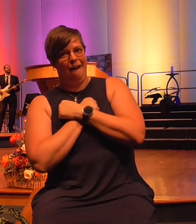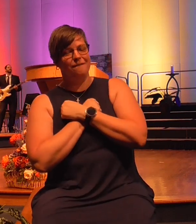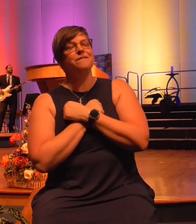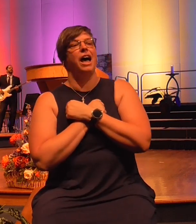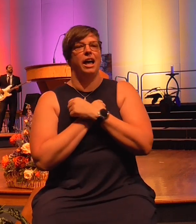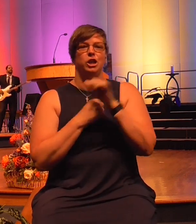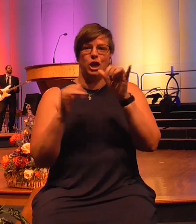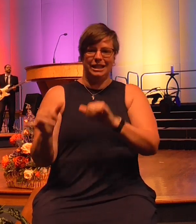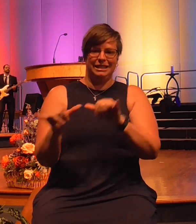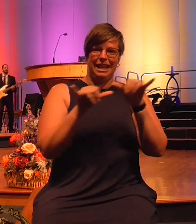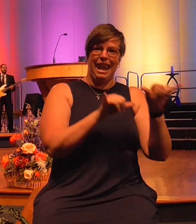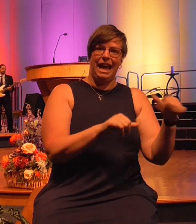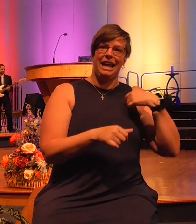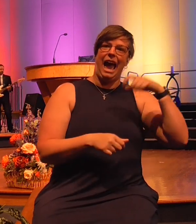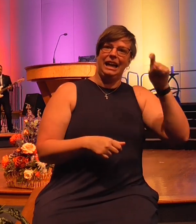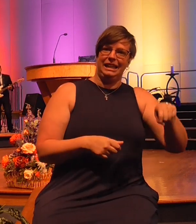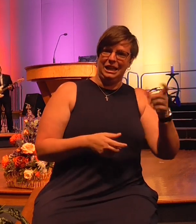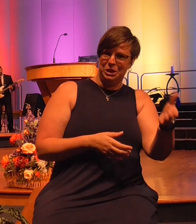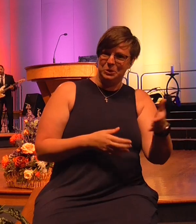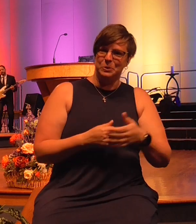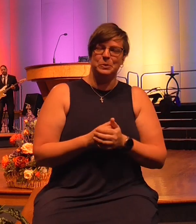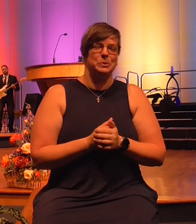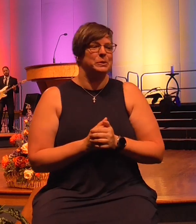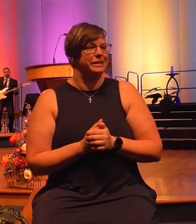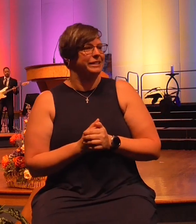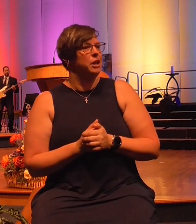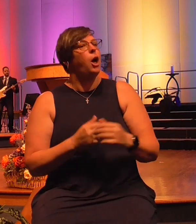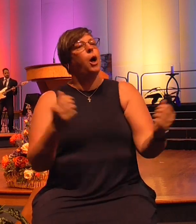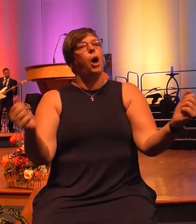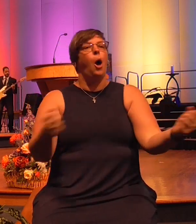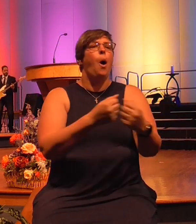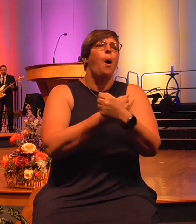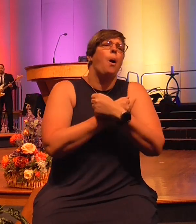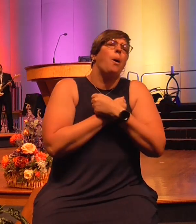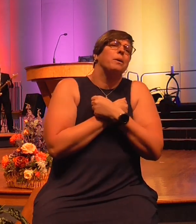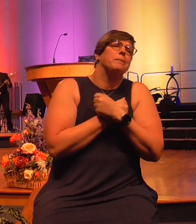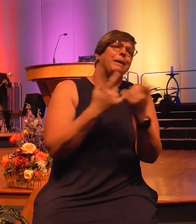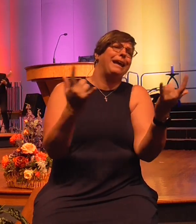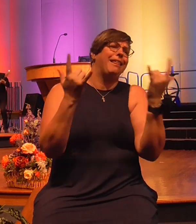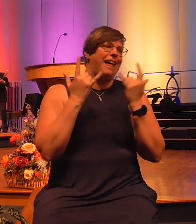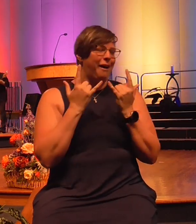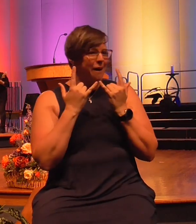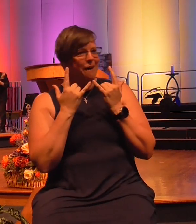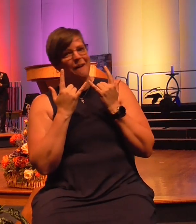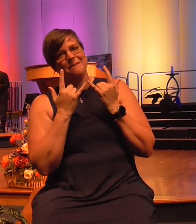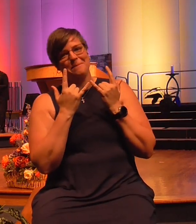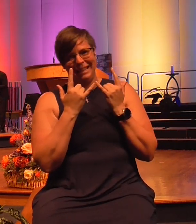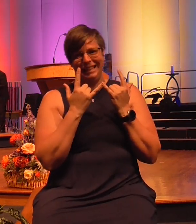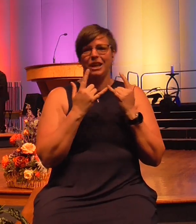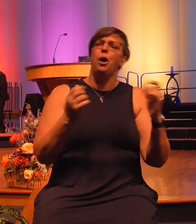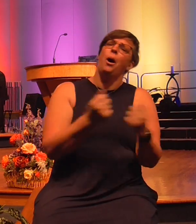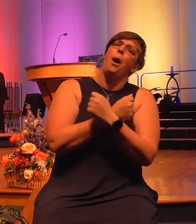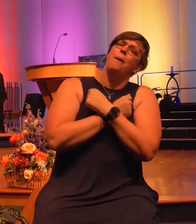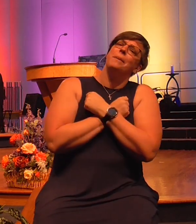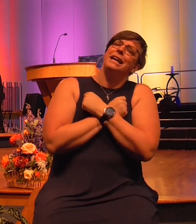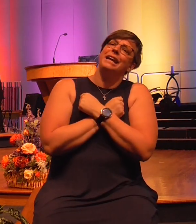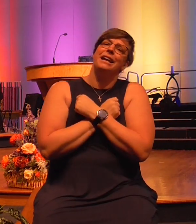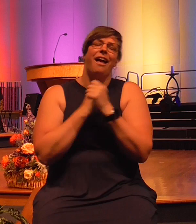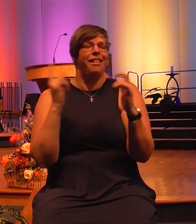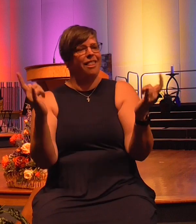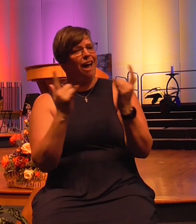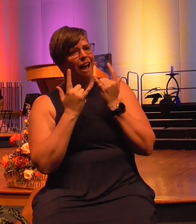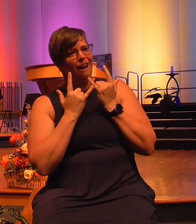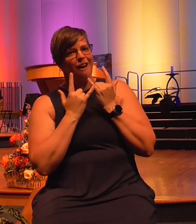love, babe. Just like I need you. Hold me, love me,